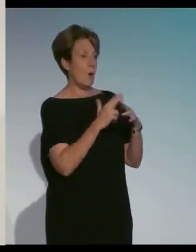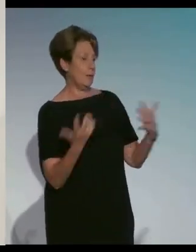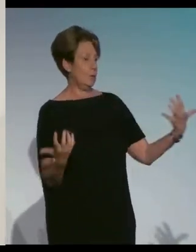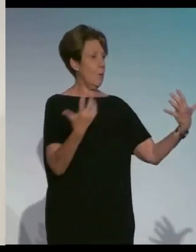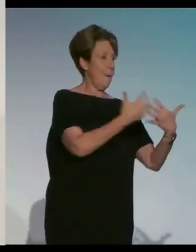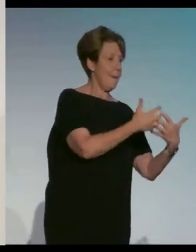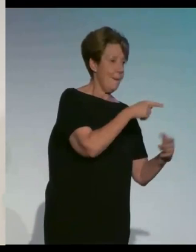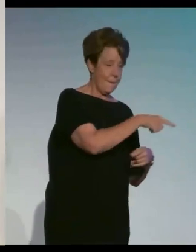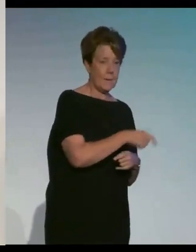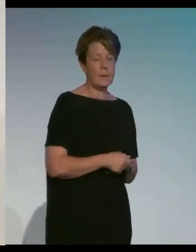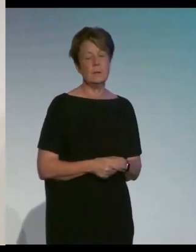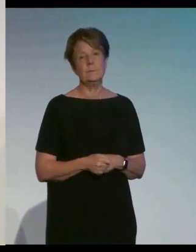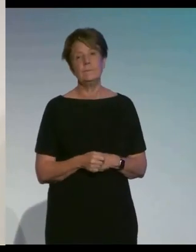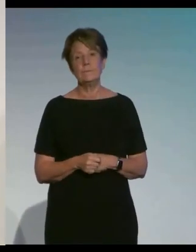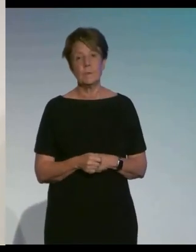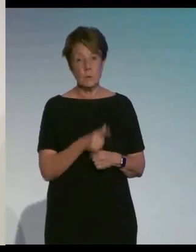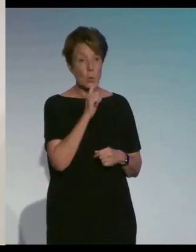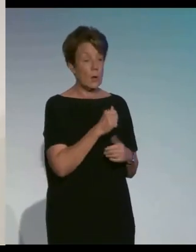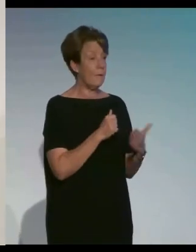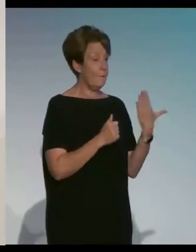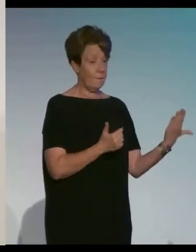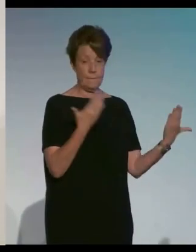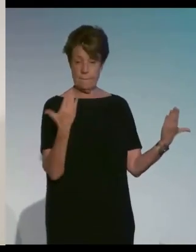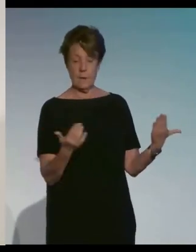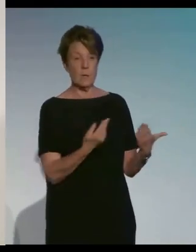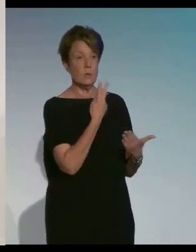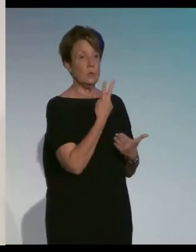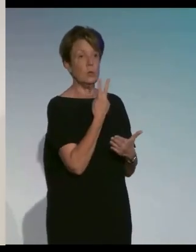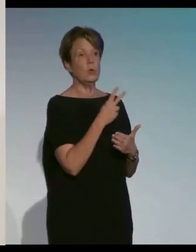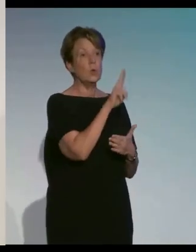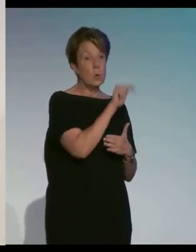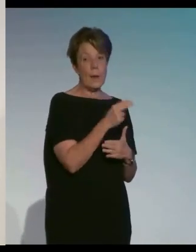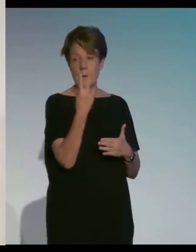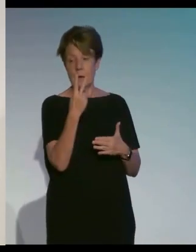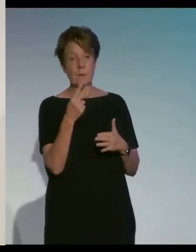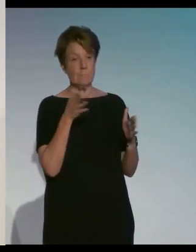so then we could have two decisions at the UN regarding decriminalization, yeah?